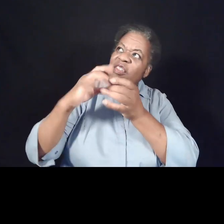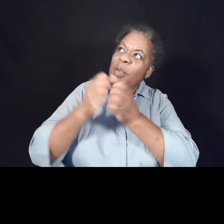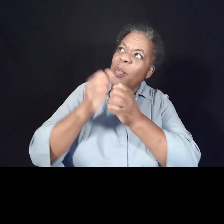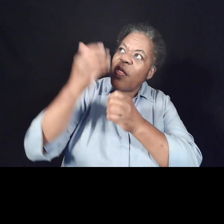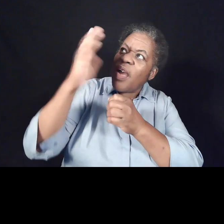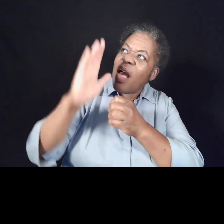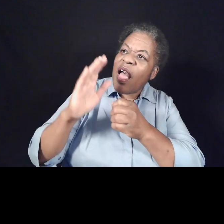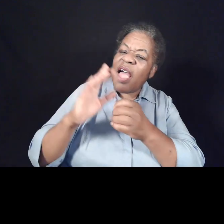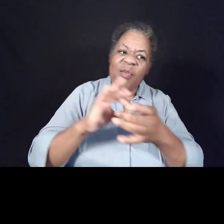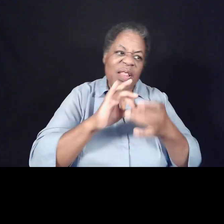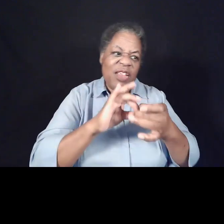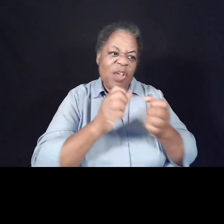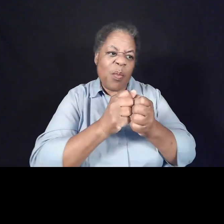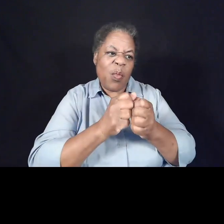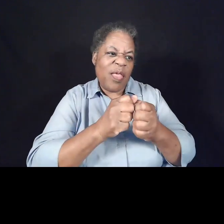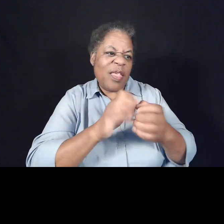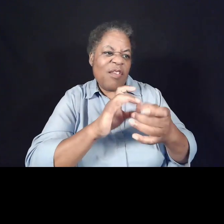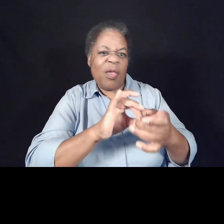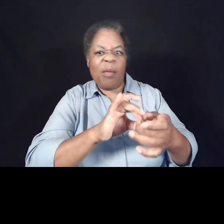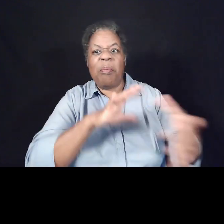more dissatisfied than ever.